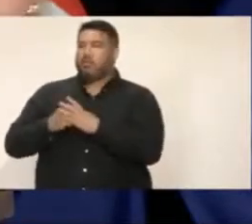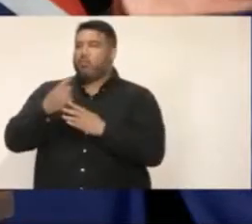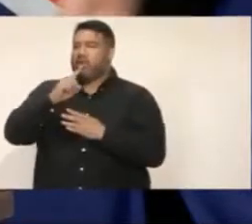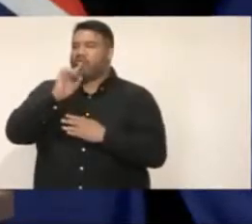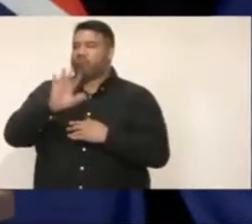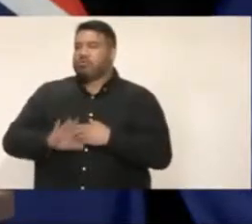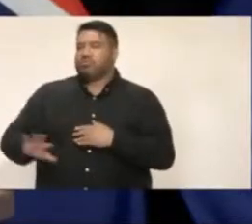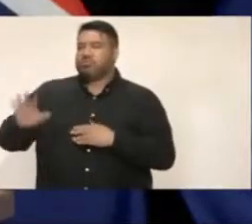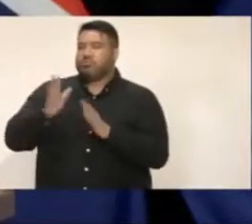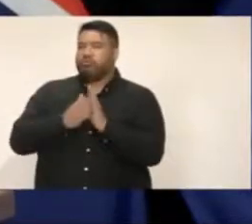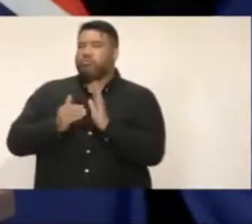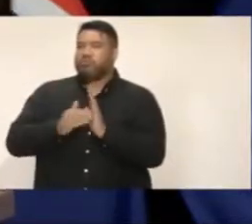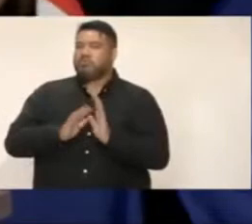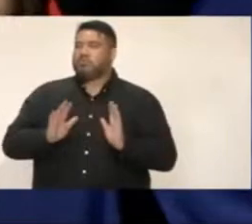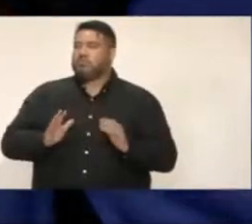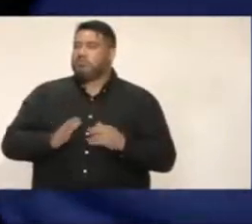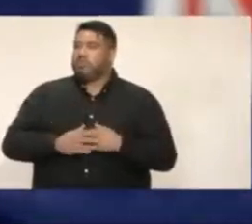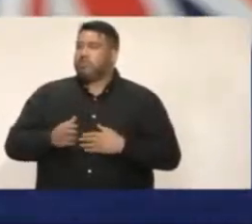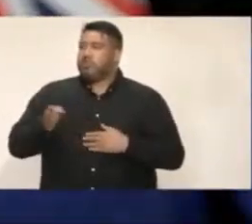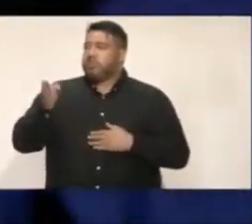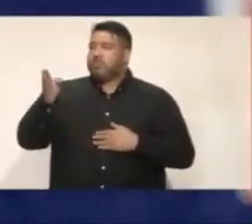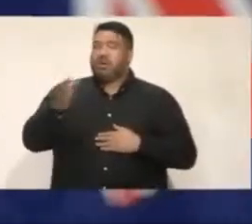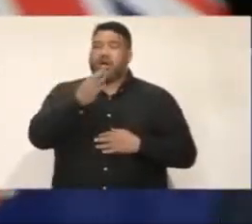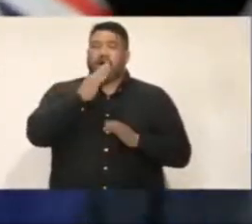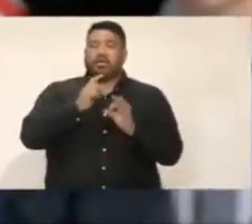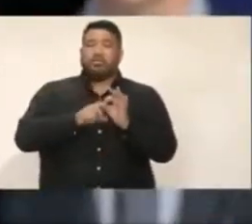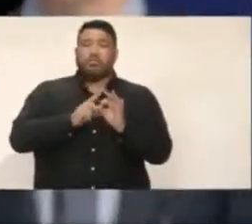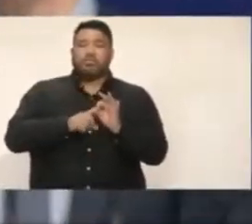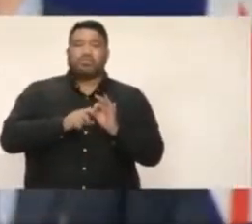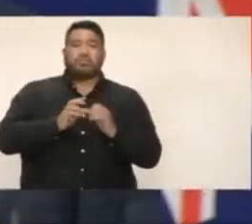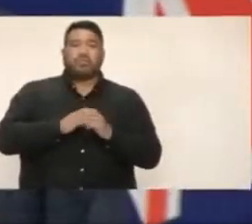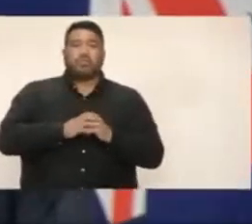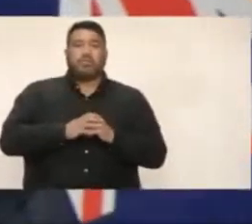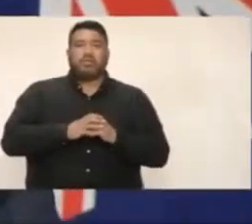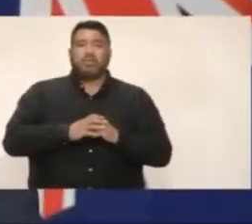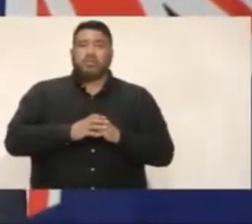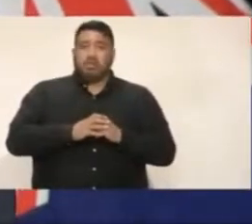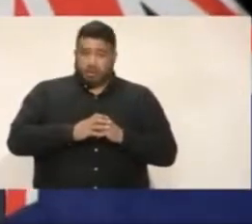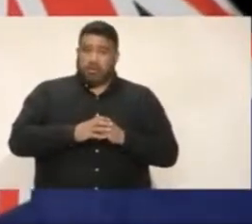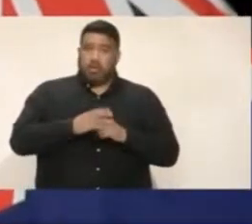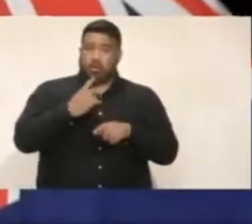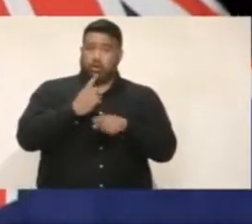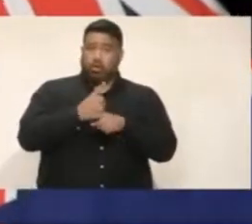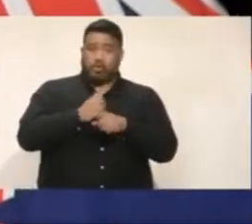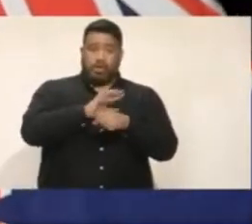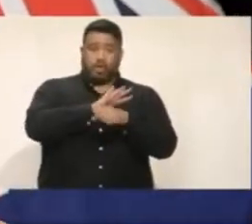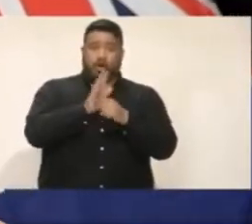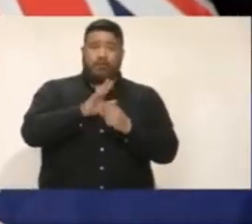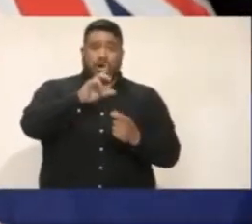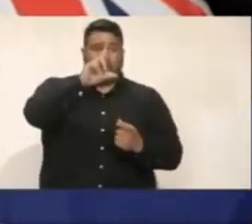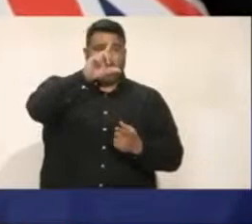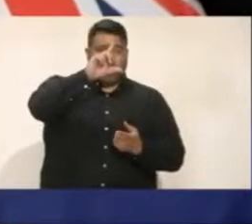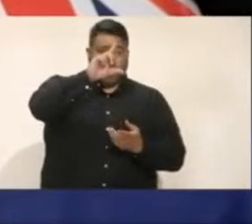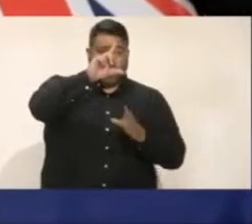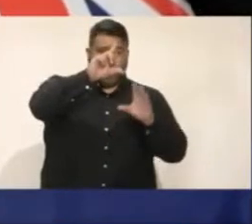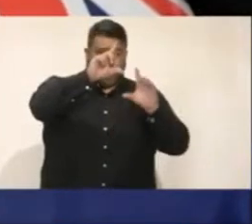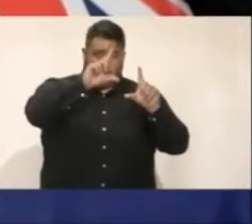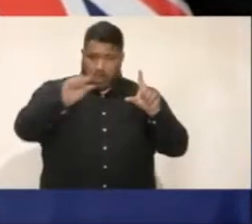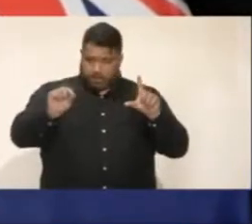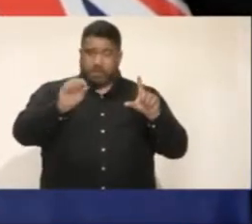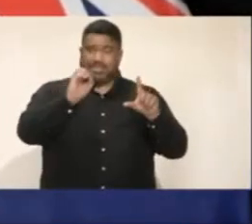How important is it to see a run of 0 cases before you recommended to Cabinet shift down alert